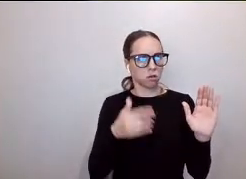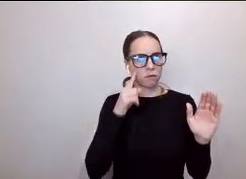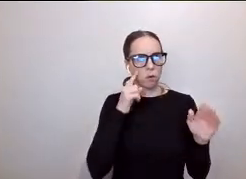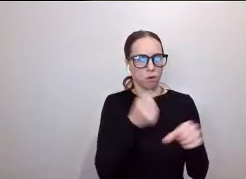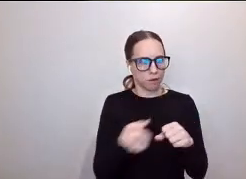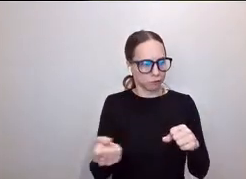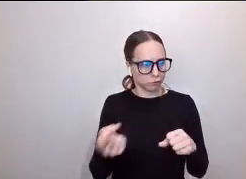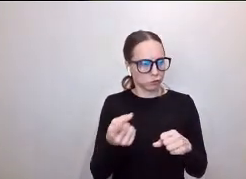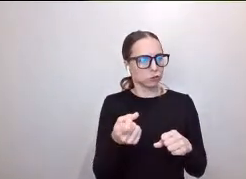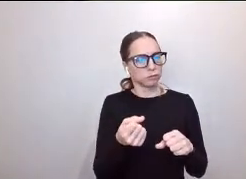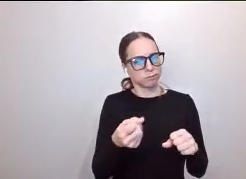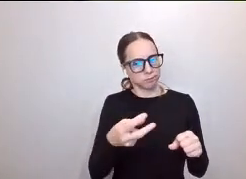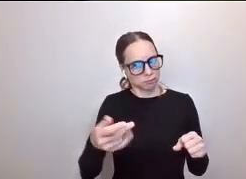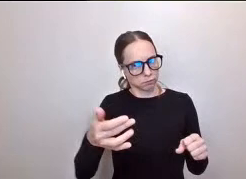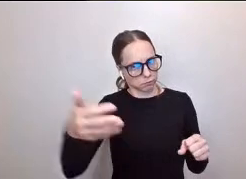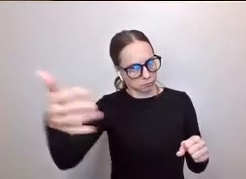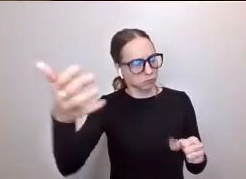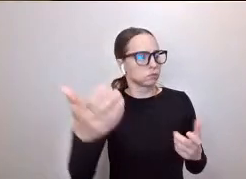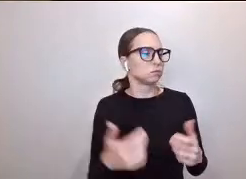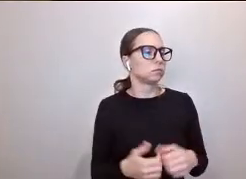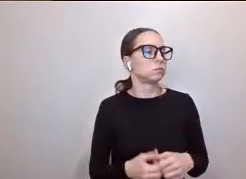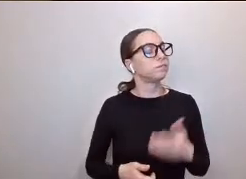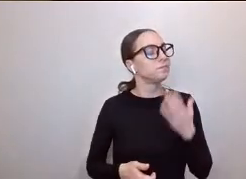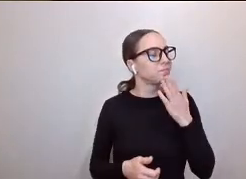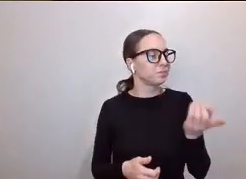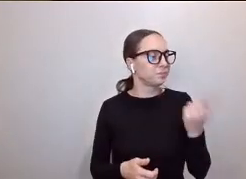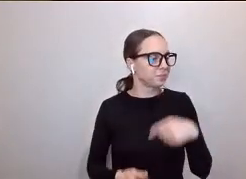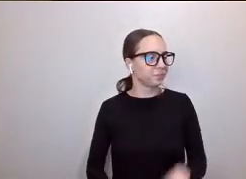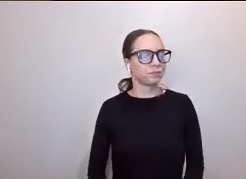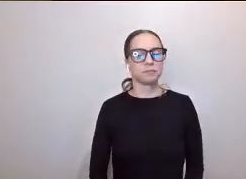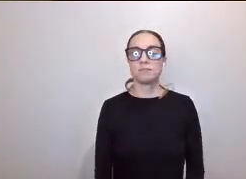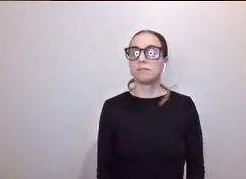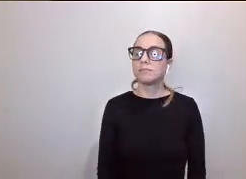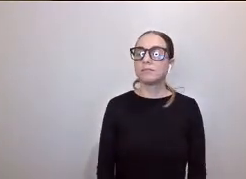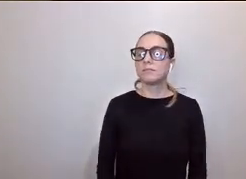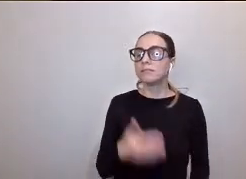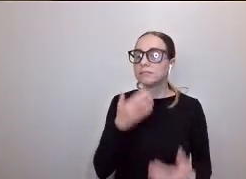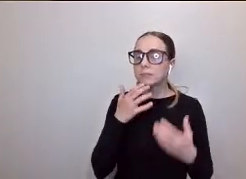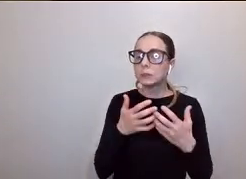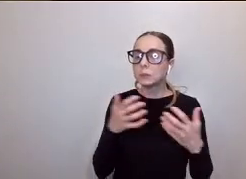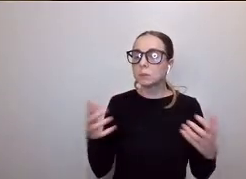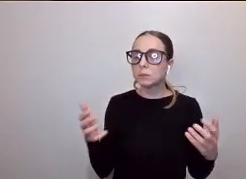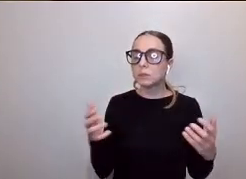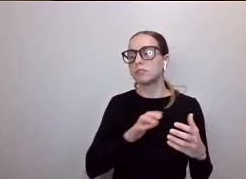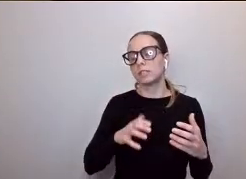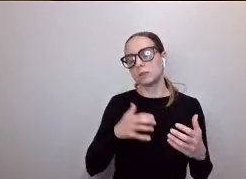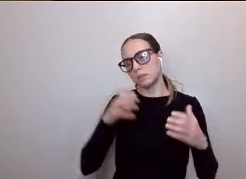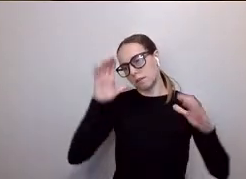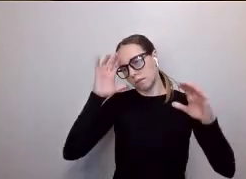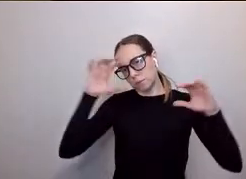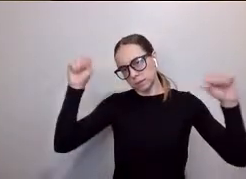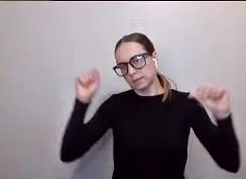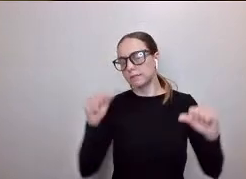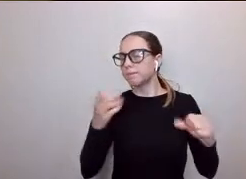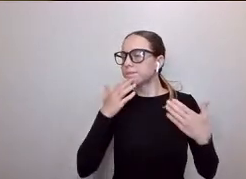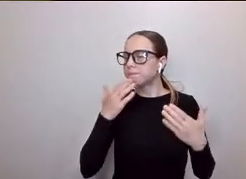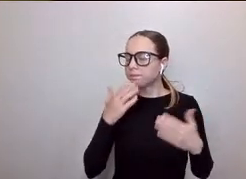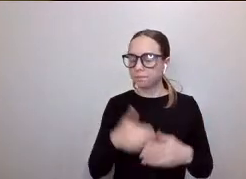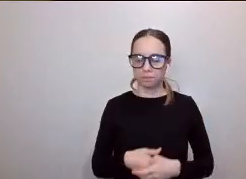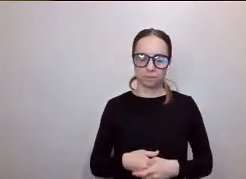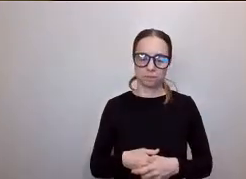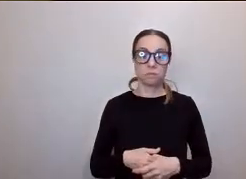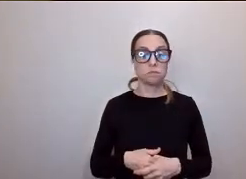Welcome. Thank you for being here. Yeah, thank you very much, Council President Bender. I appreciate it. Yes, I can give you some